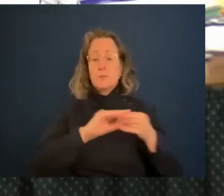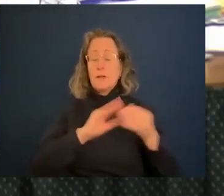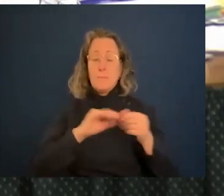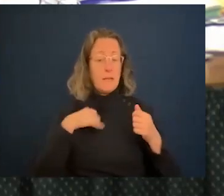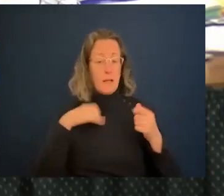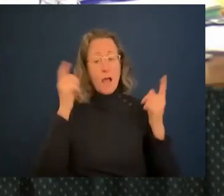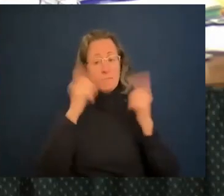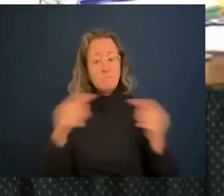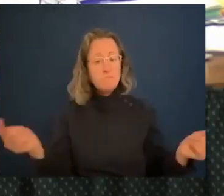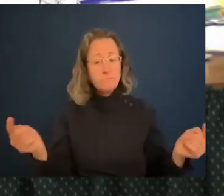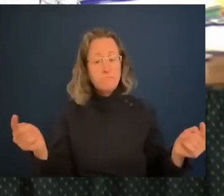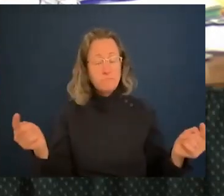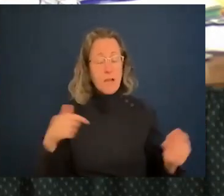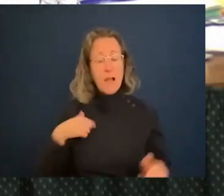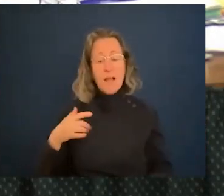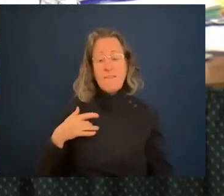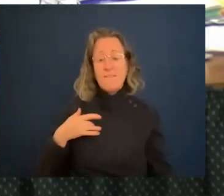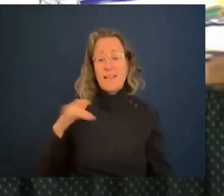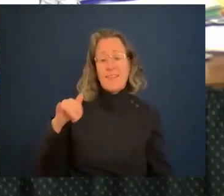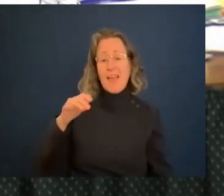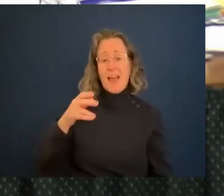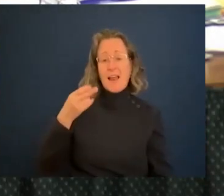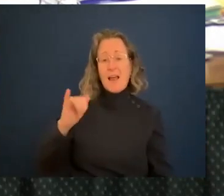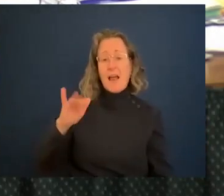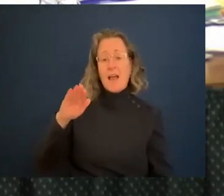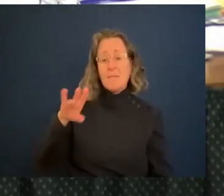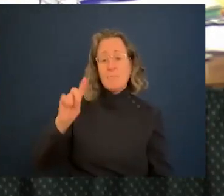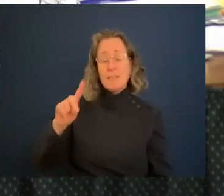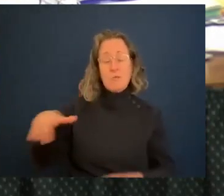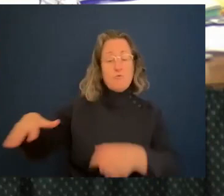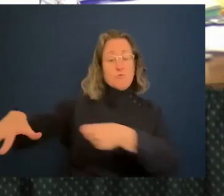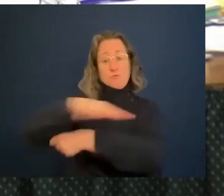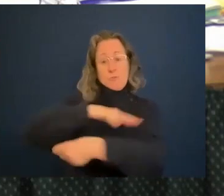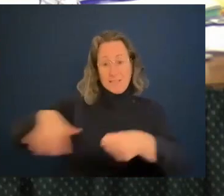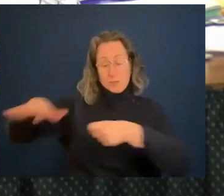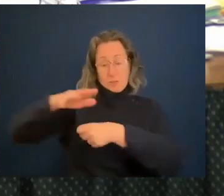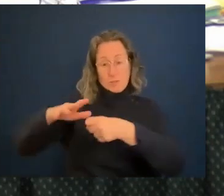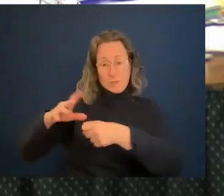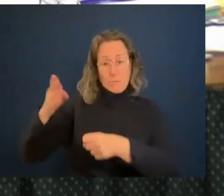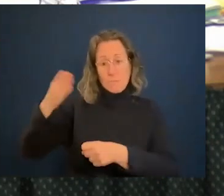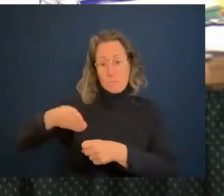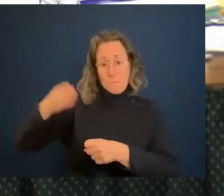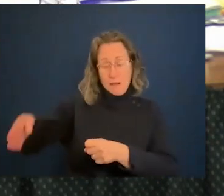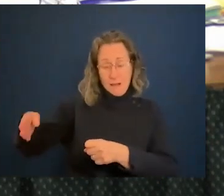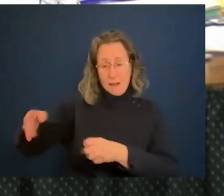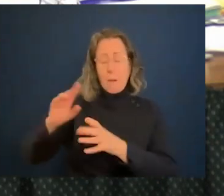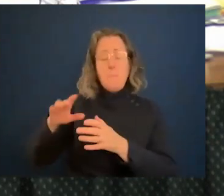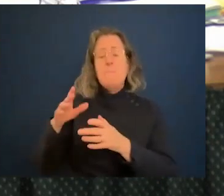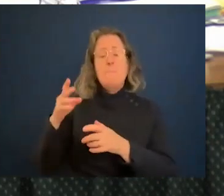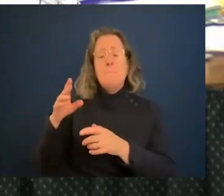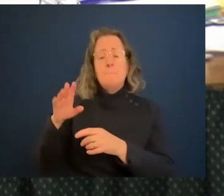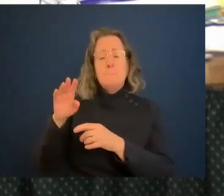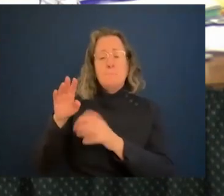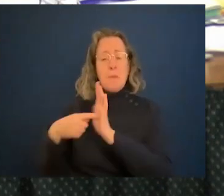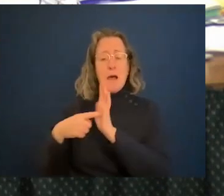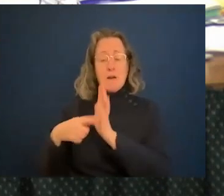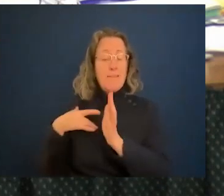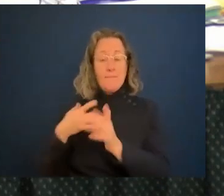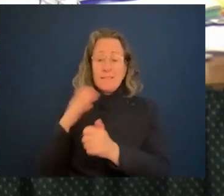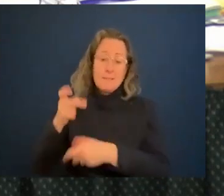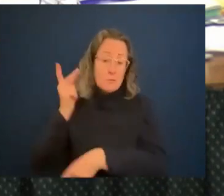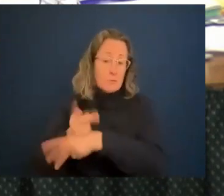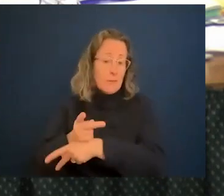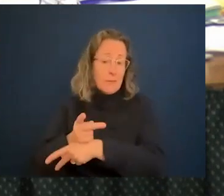that hybrid Regional model in there just for the sake of comparison because there has been so much interest in the community